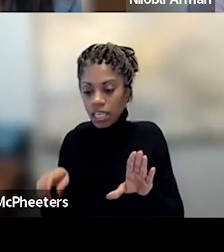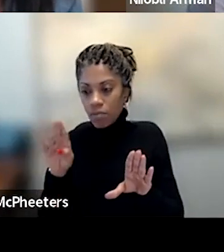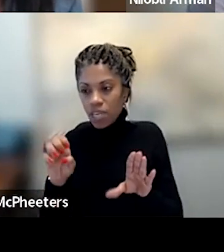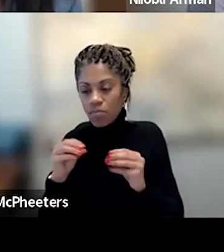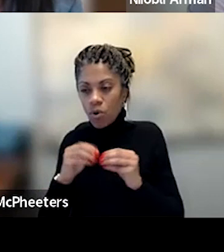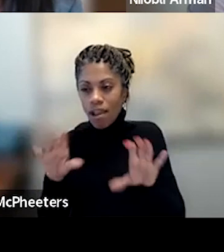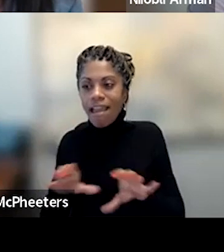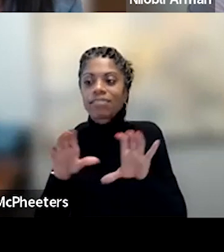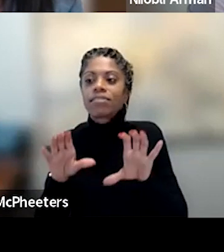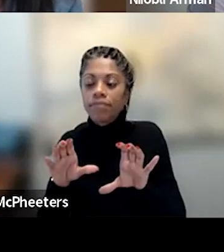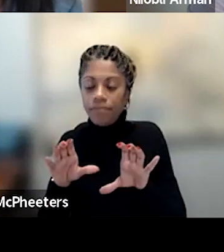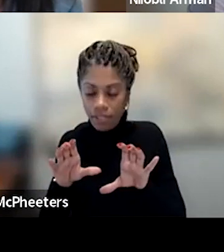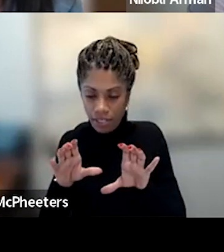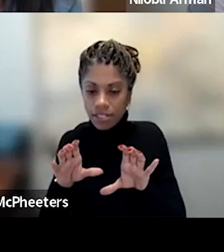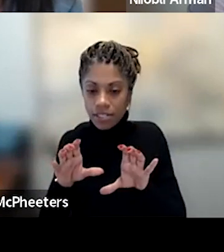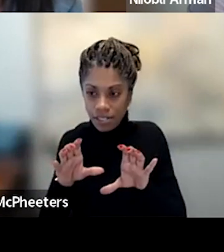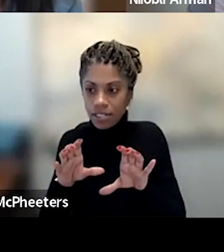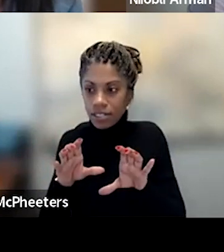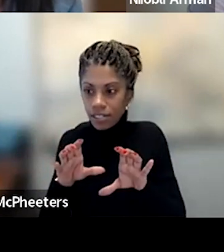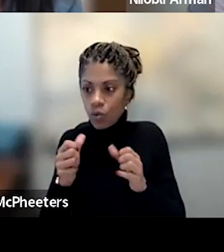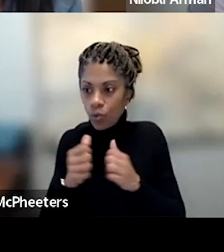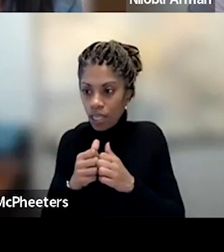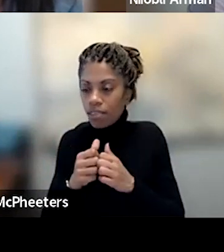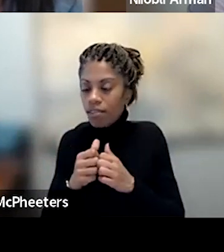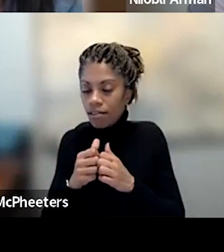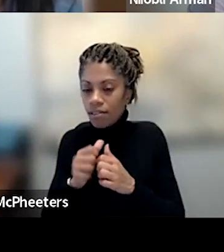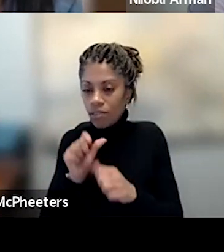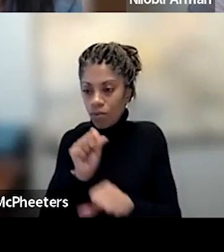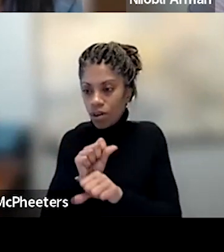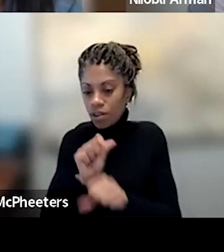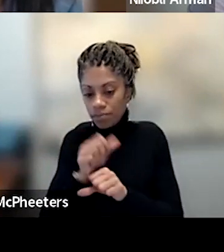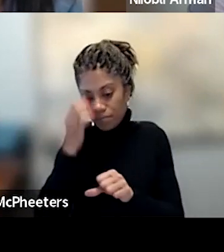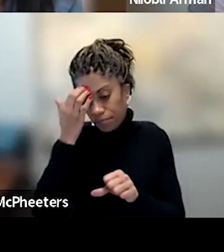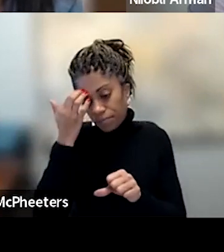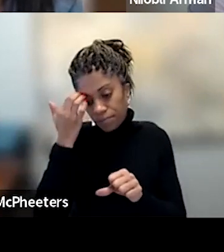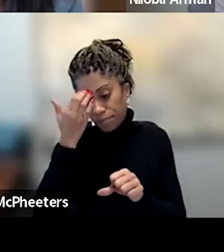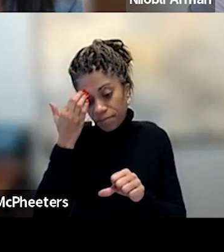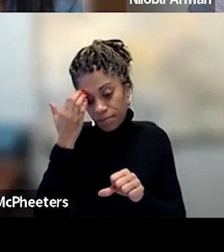partner? So I think the tension in that comment in the chat